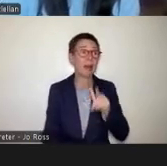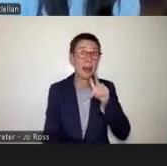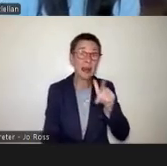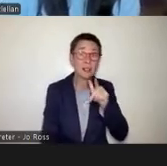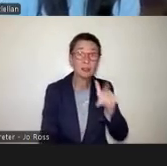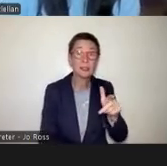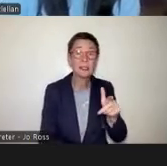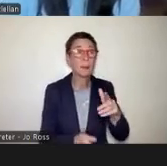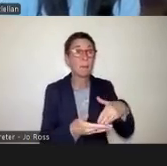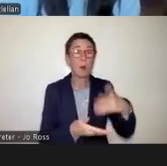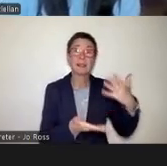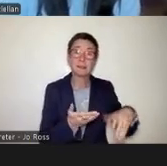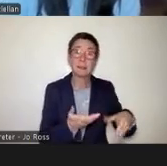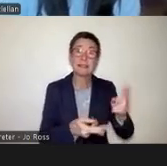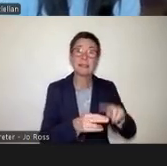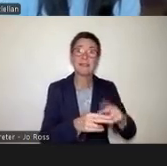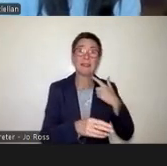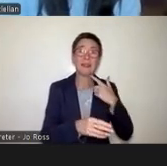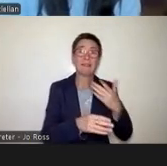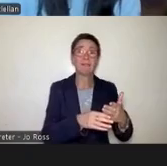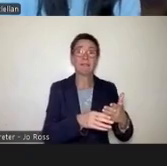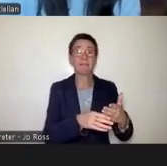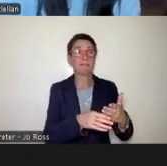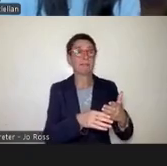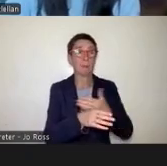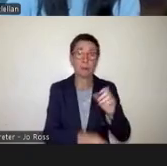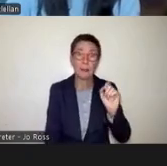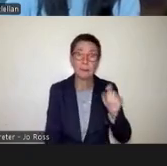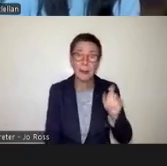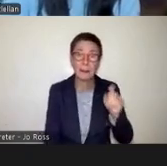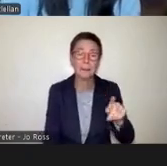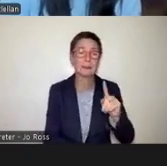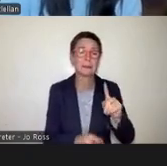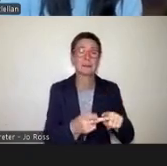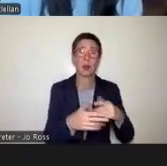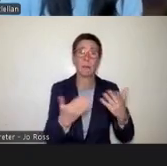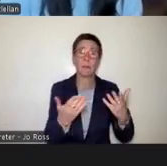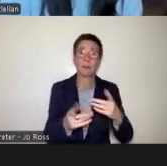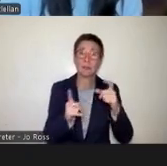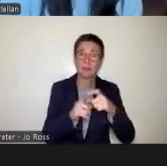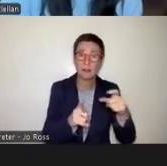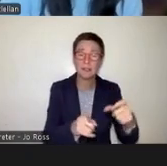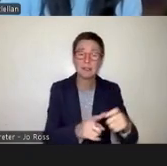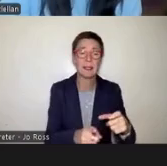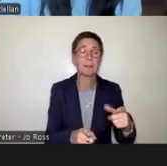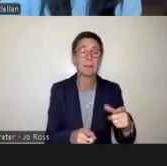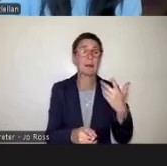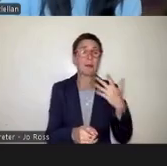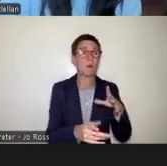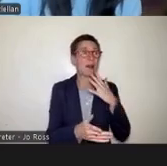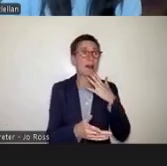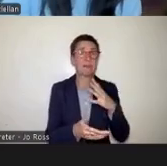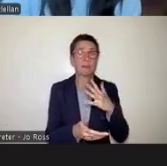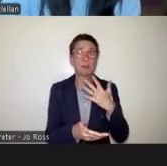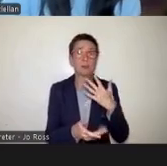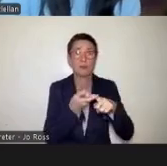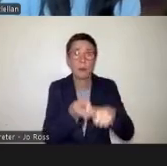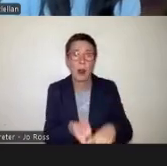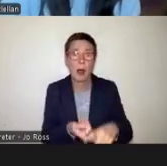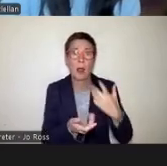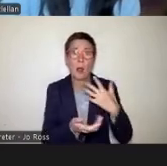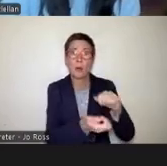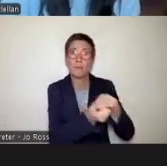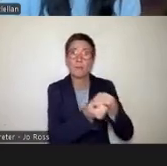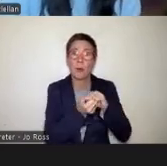debit, as well as kind of then leaning on credit or loans to be able to pay for your housing